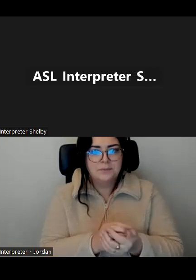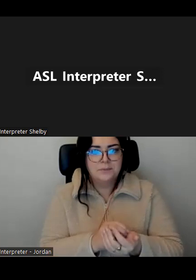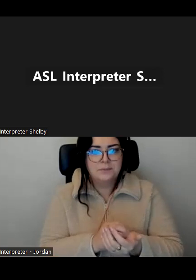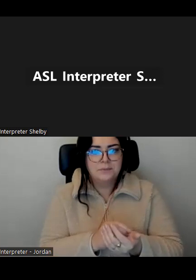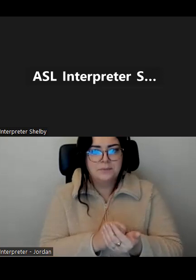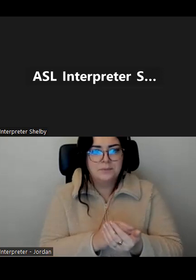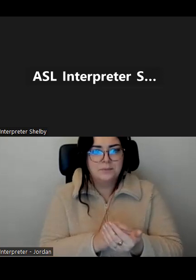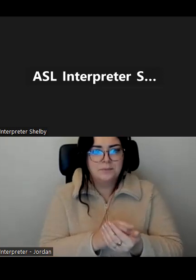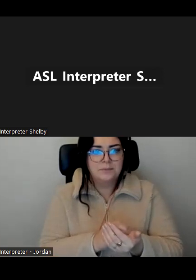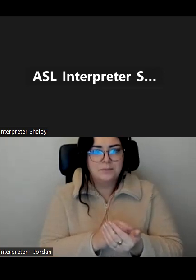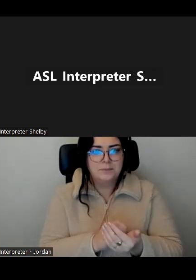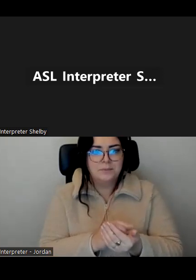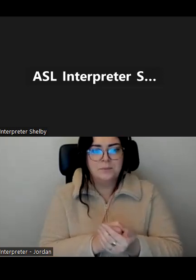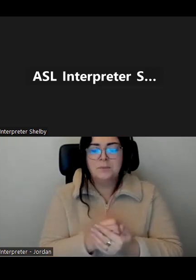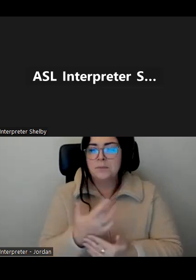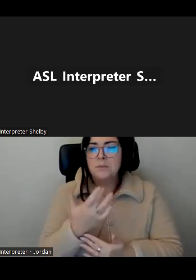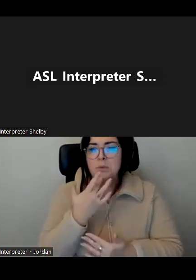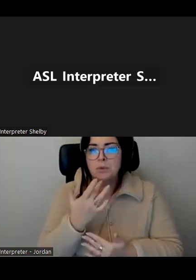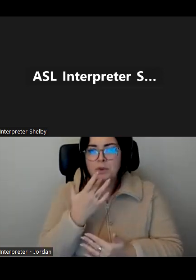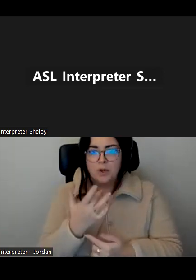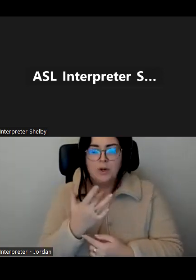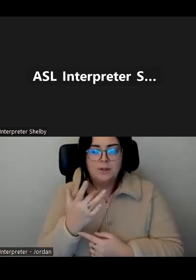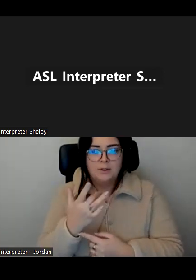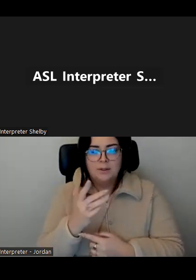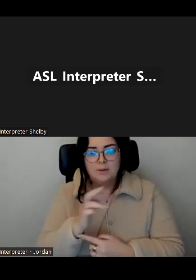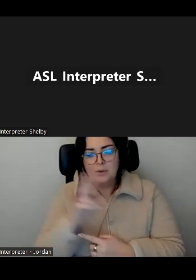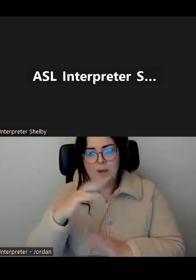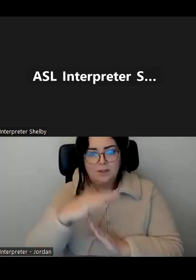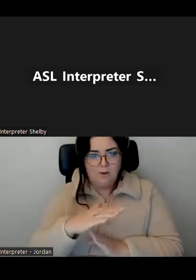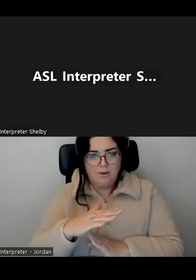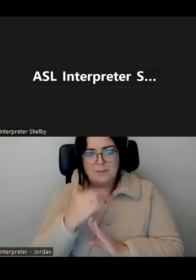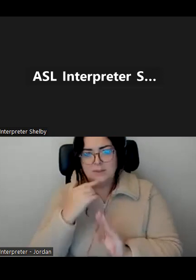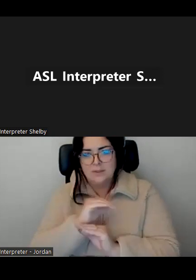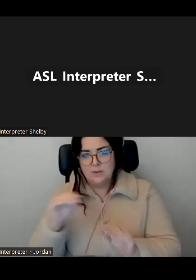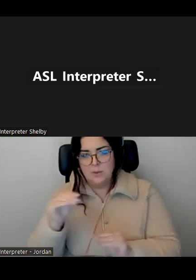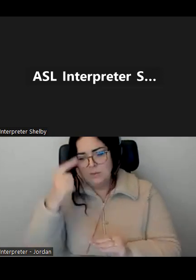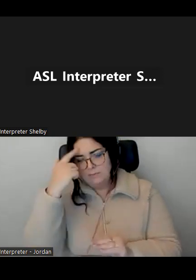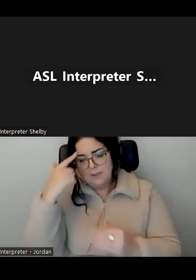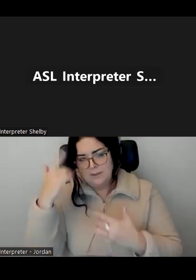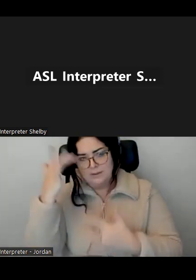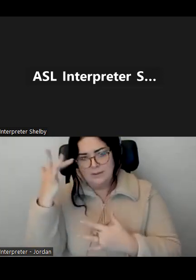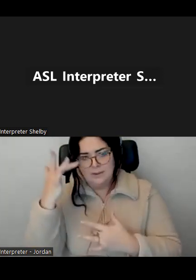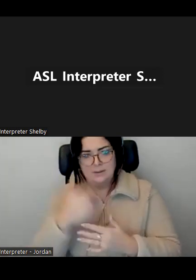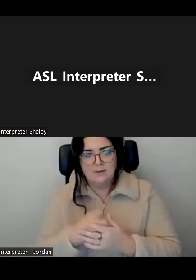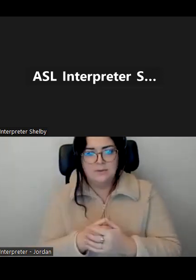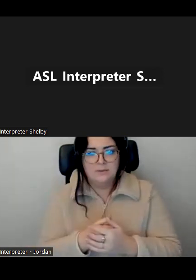we all strive to be in the upper right quadrant, the green one, no mental illness and also experiencing positive mental